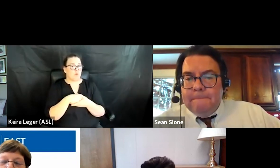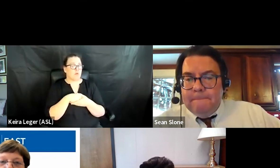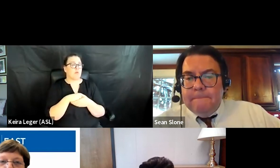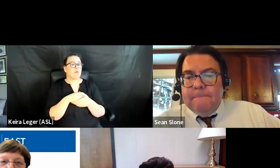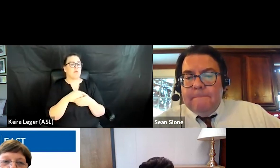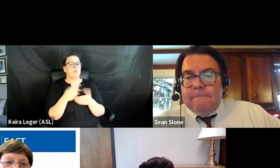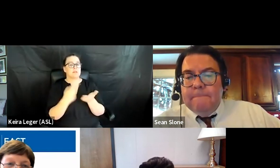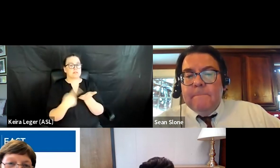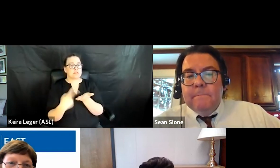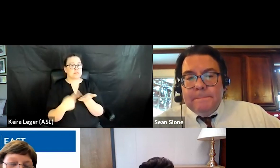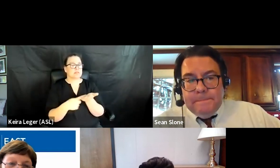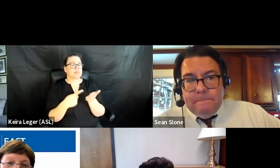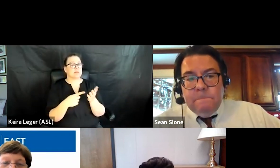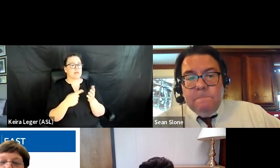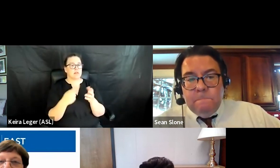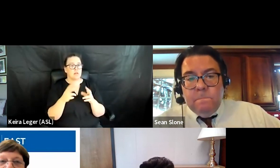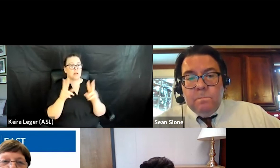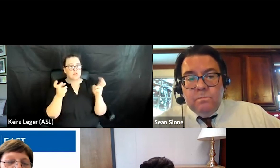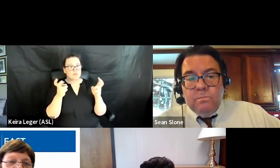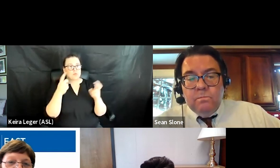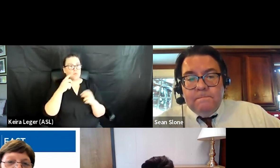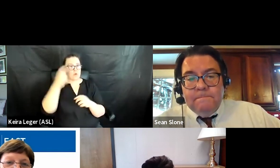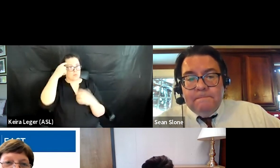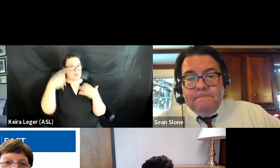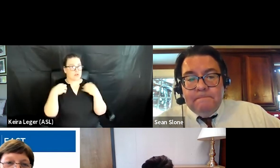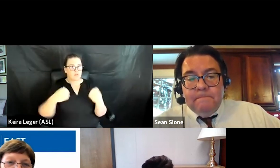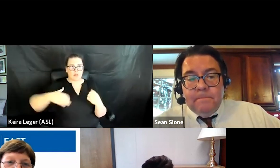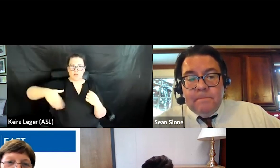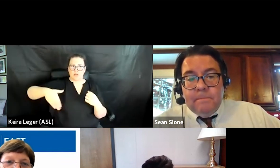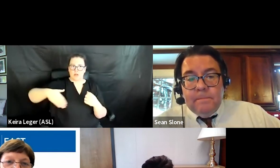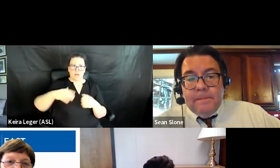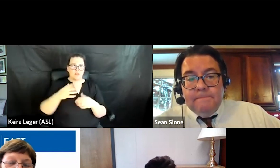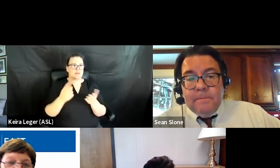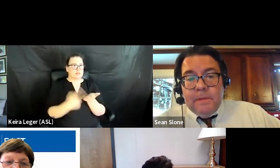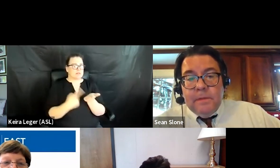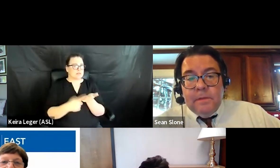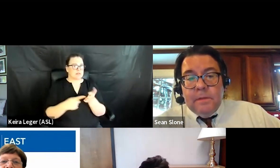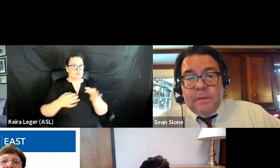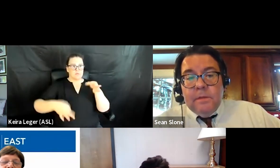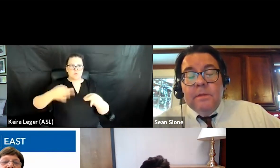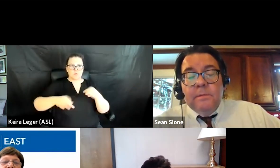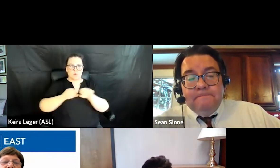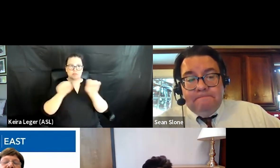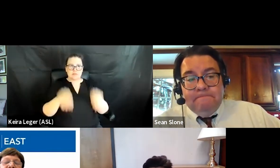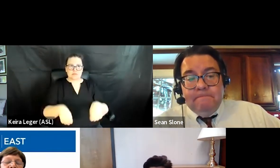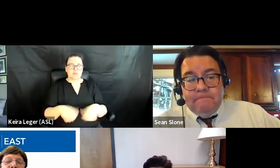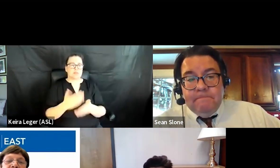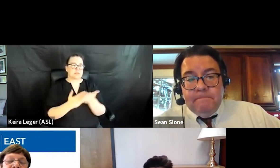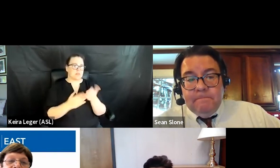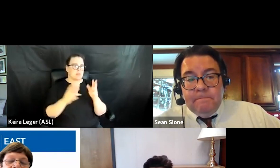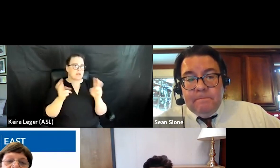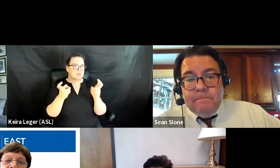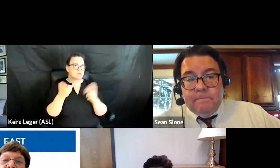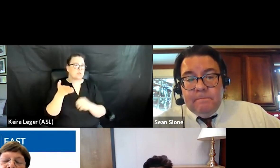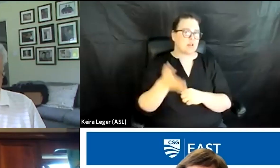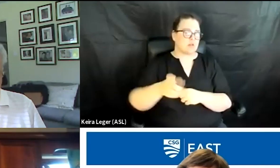issues of mental health. We haven't touched on the judicial system and some of the issues there that need to be addressed.